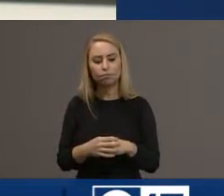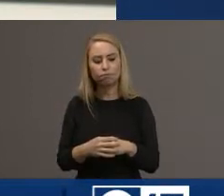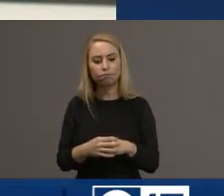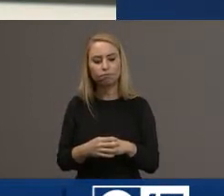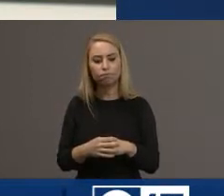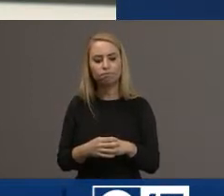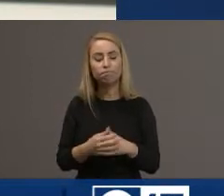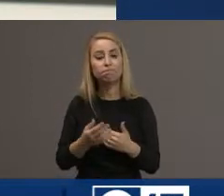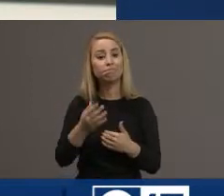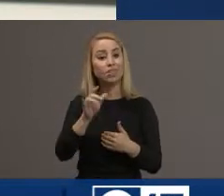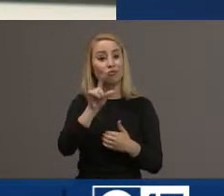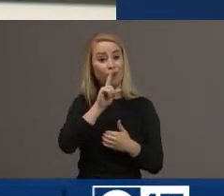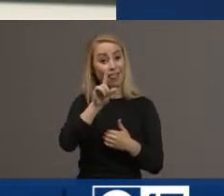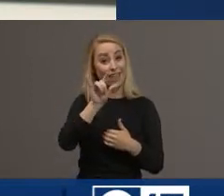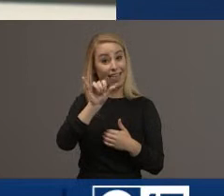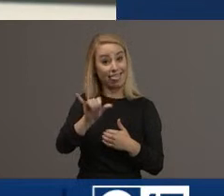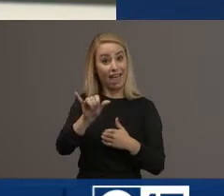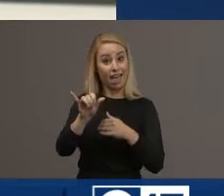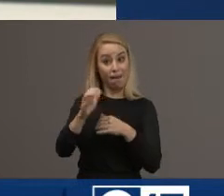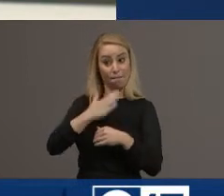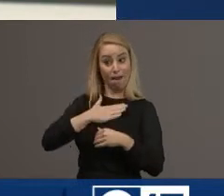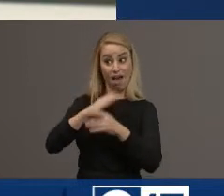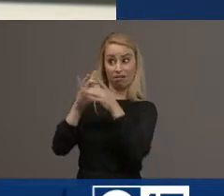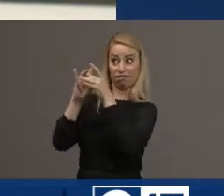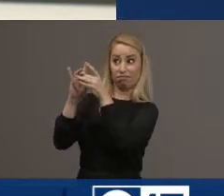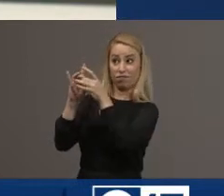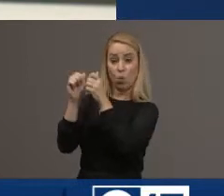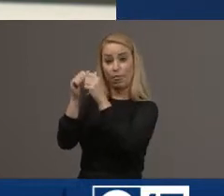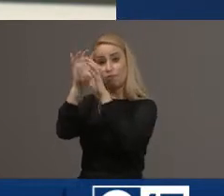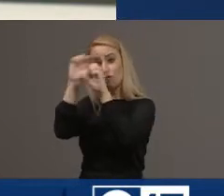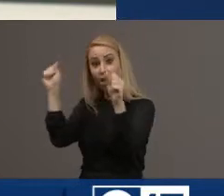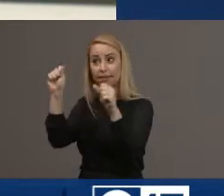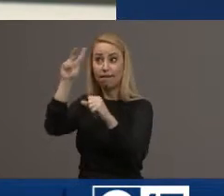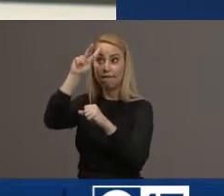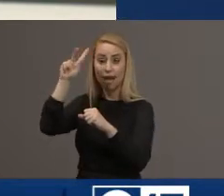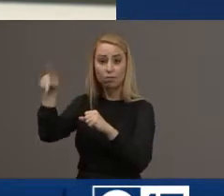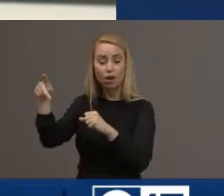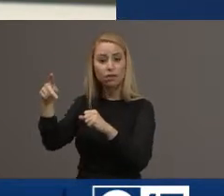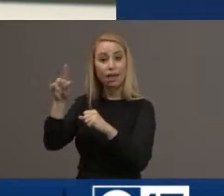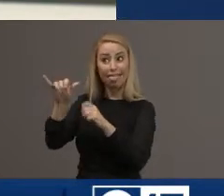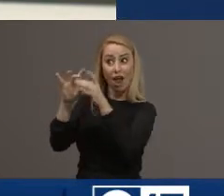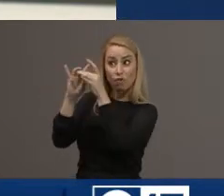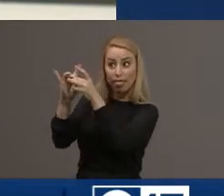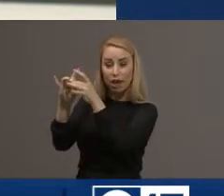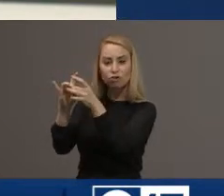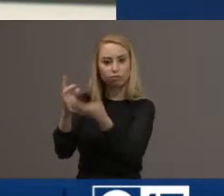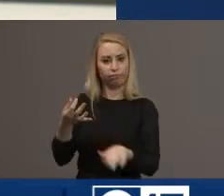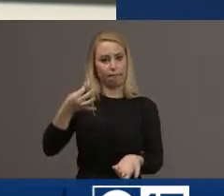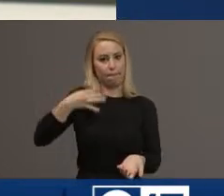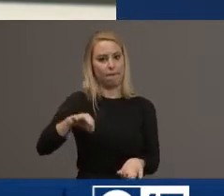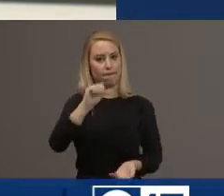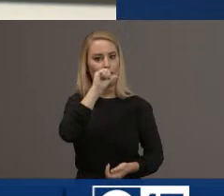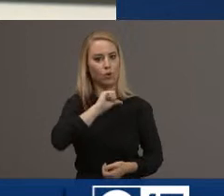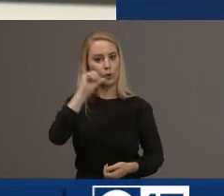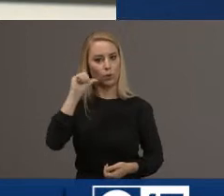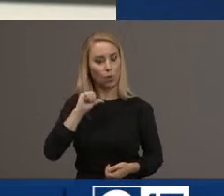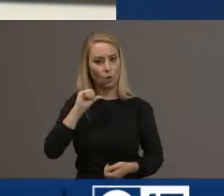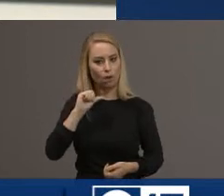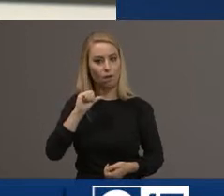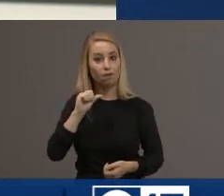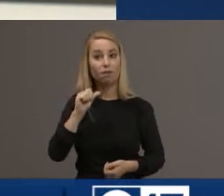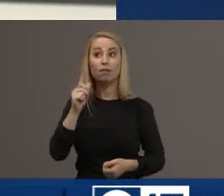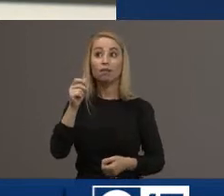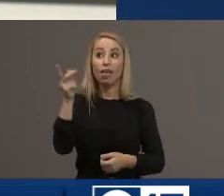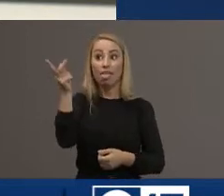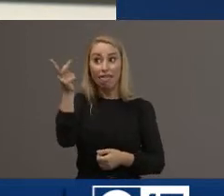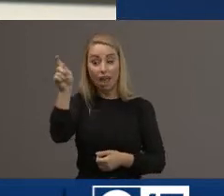this relationship has served Arizona well, and their focus is on states that are having issues to address that in